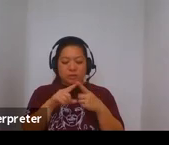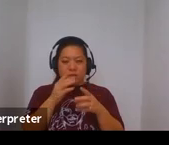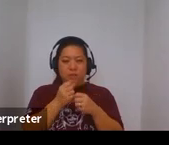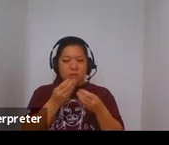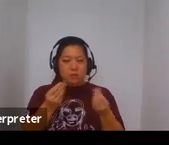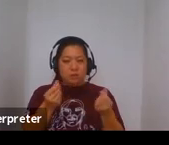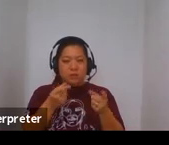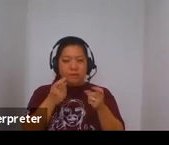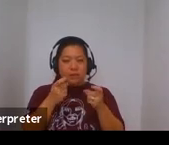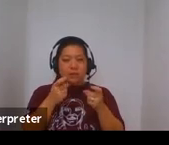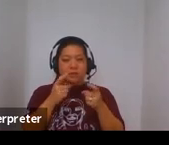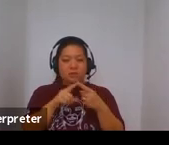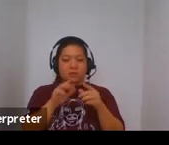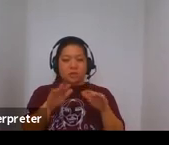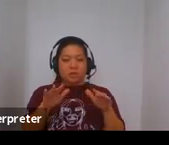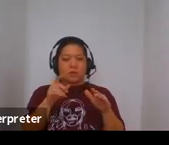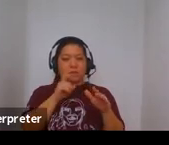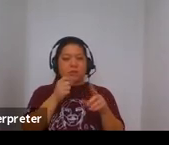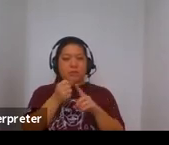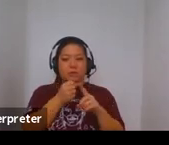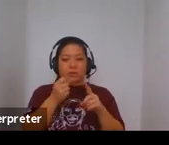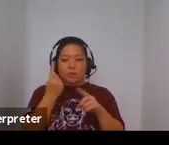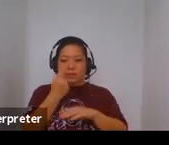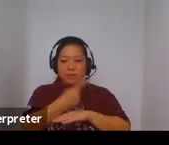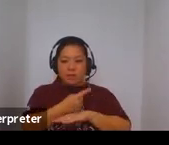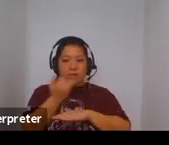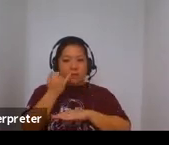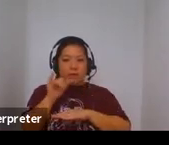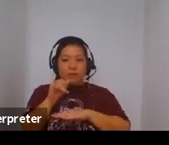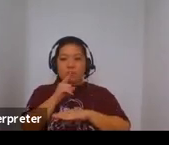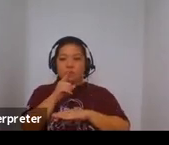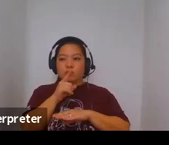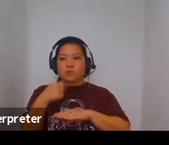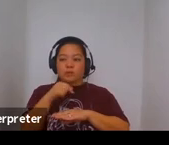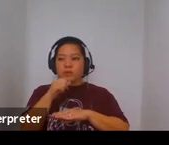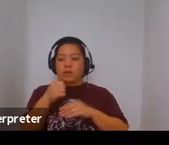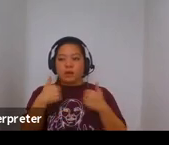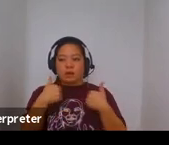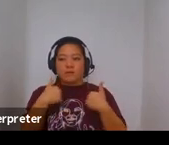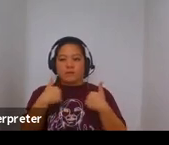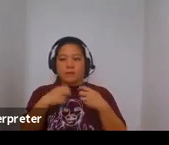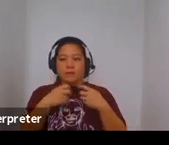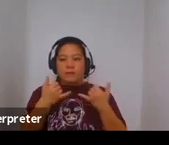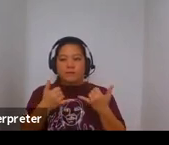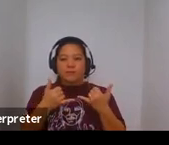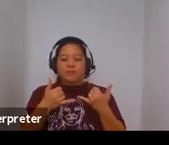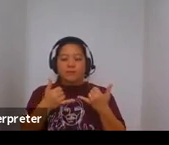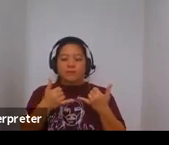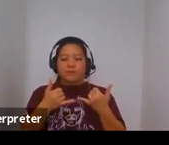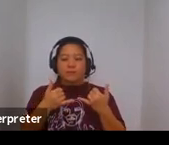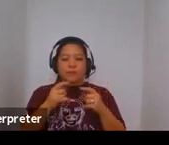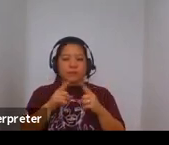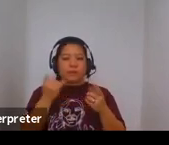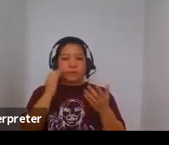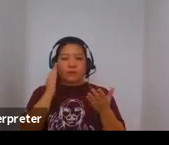solution to child sexual abuse in one day. If that was true, we wouldn't have the issues we have right now. But if